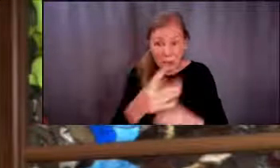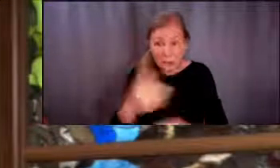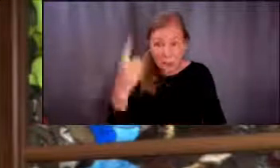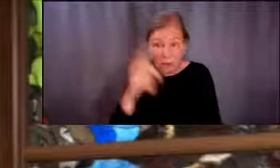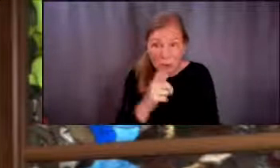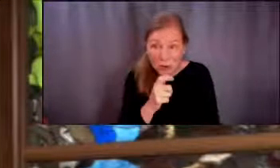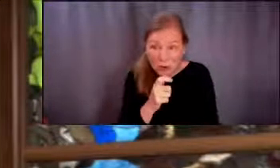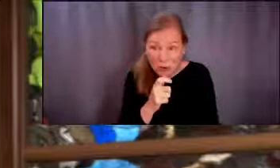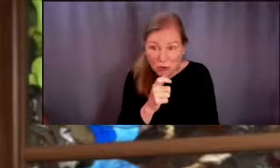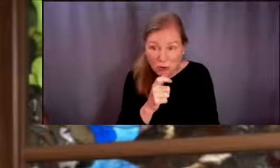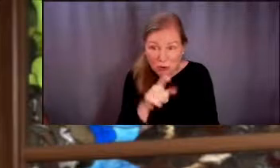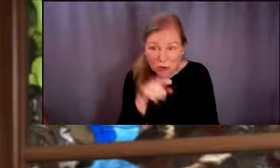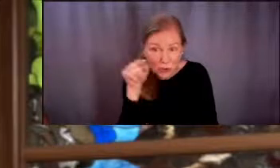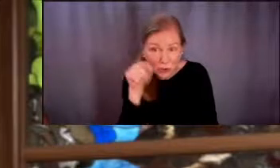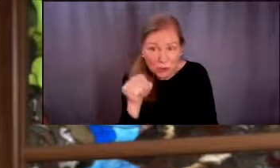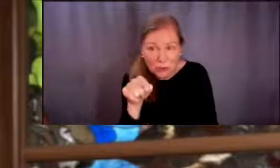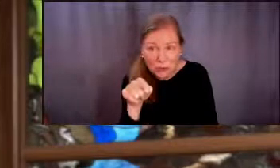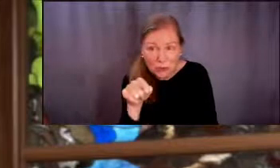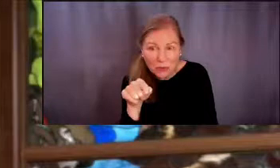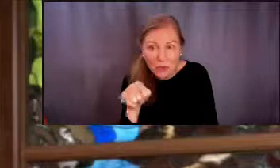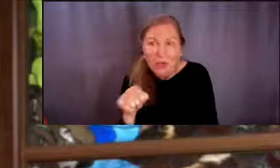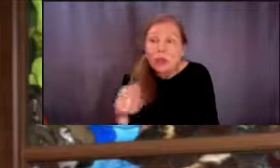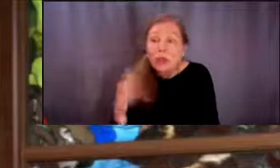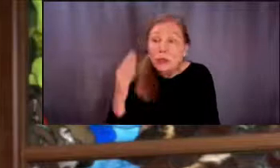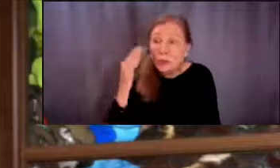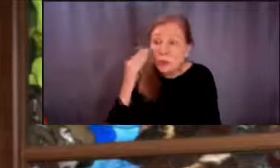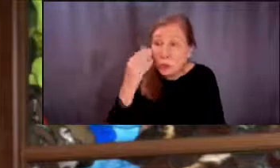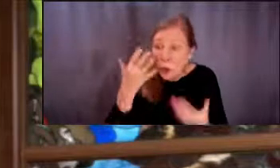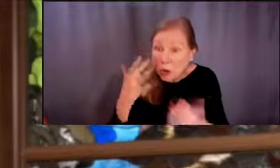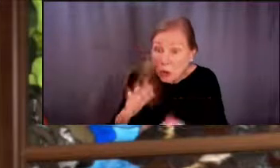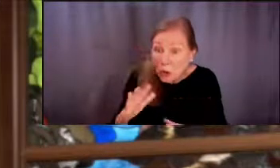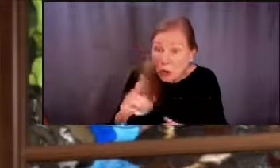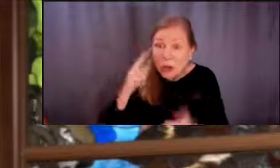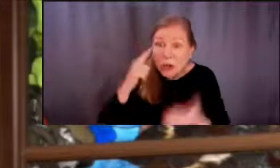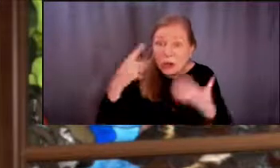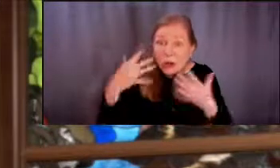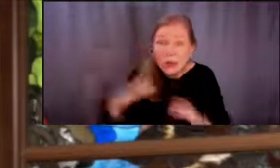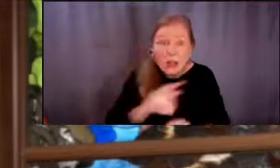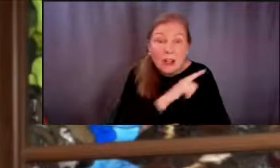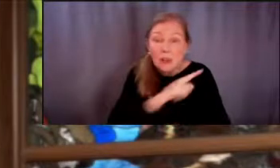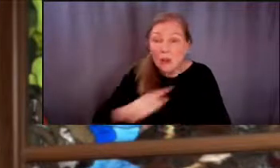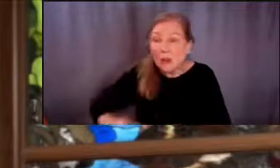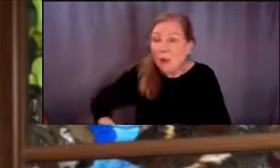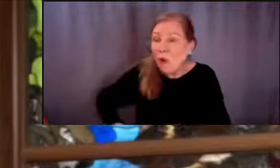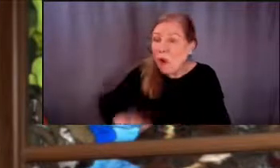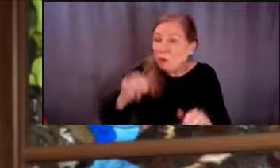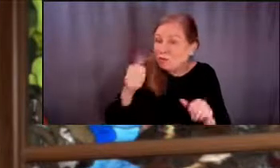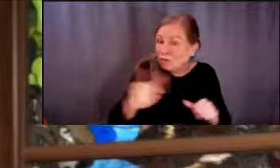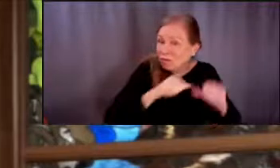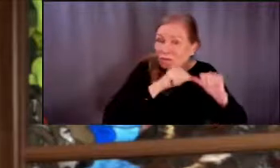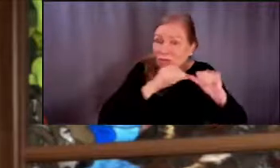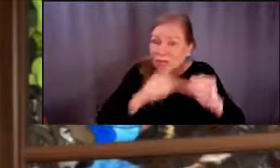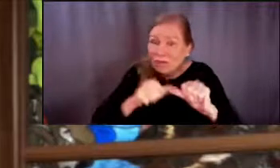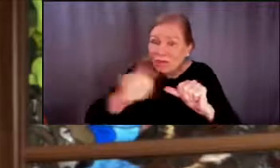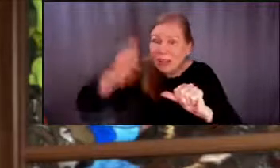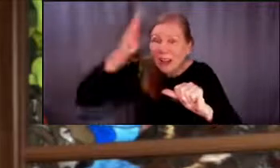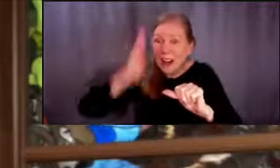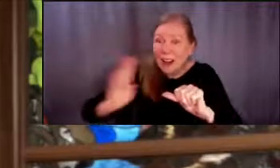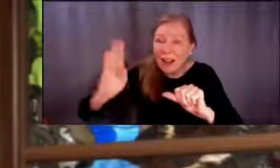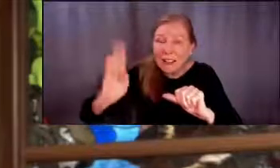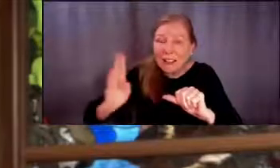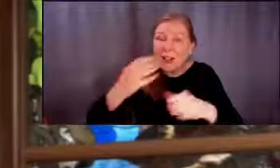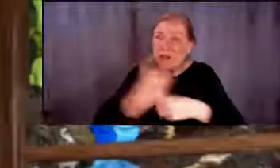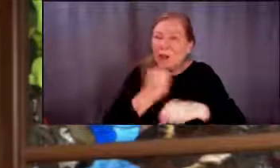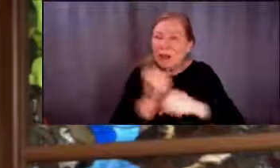Do you not know? Have you not heard? The Lord is the everlasting God, the creator of all the